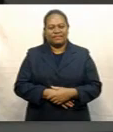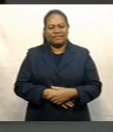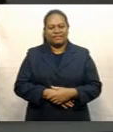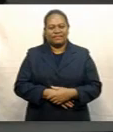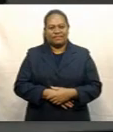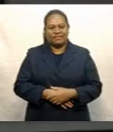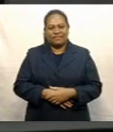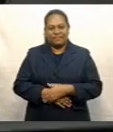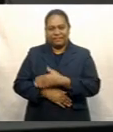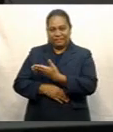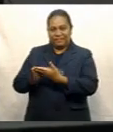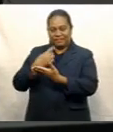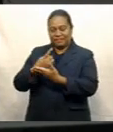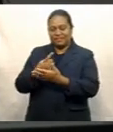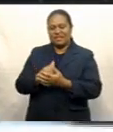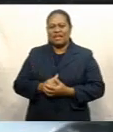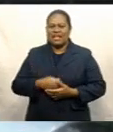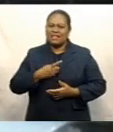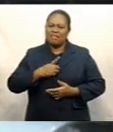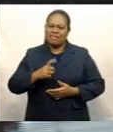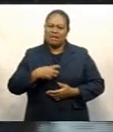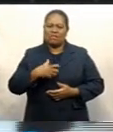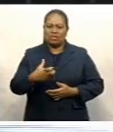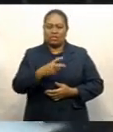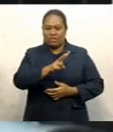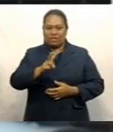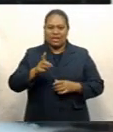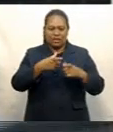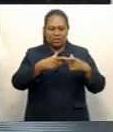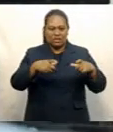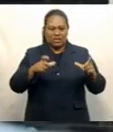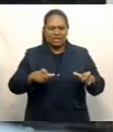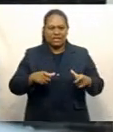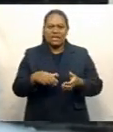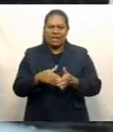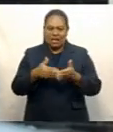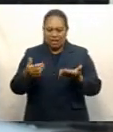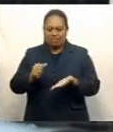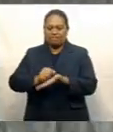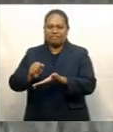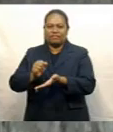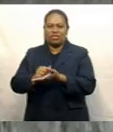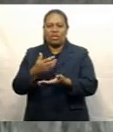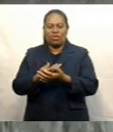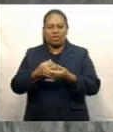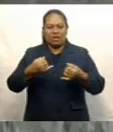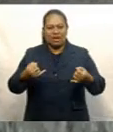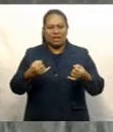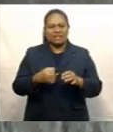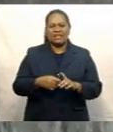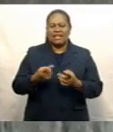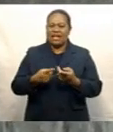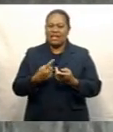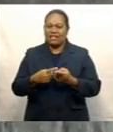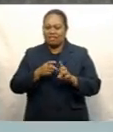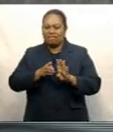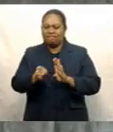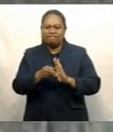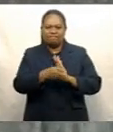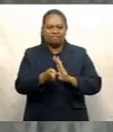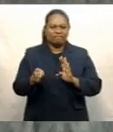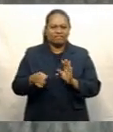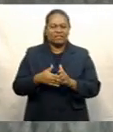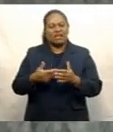Due to customer demand, Value City is preparing to make sales online for its superstore, while branches outside containment zones are